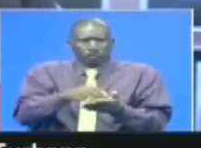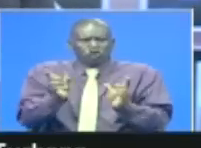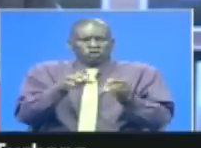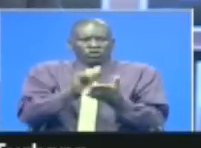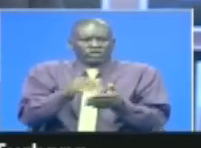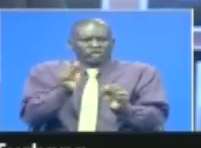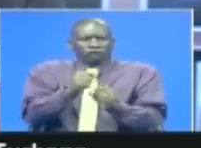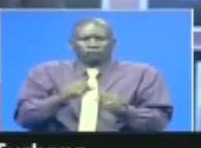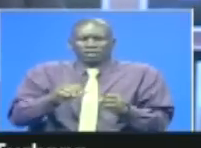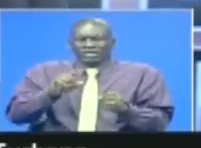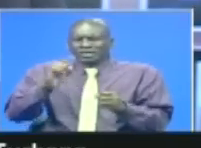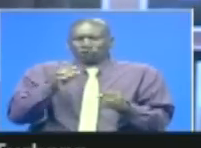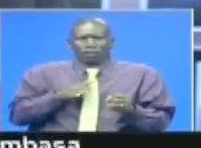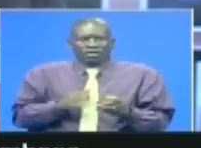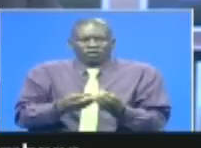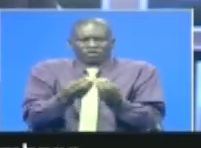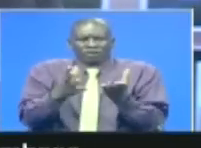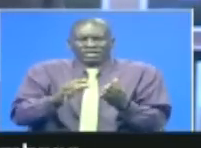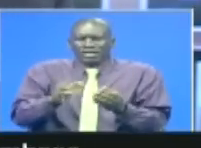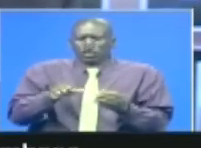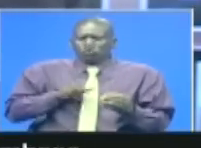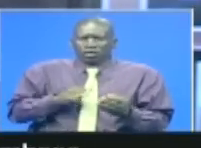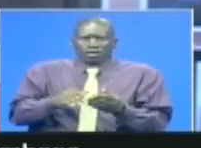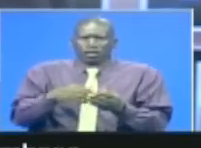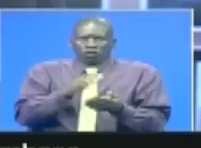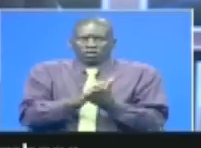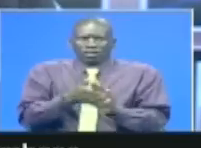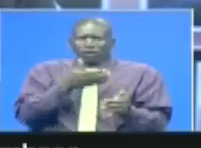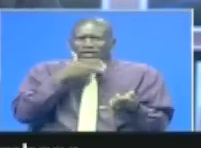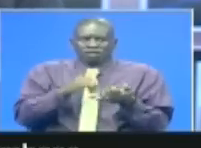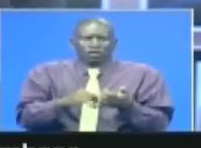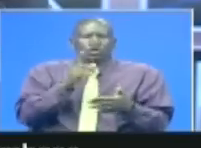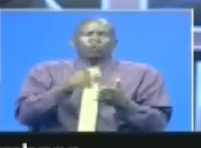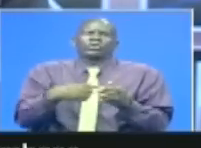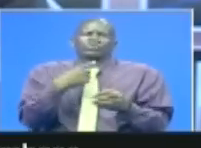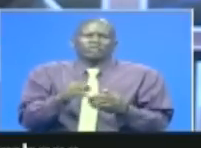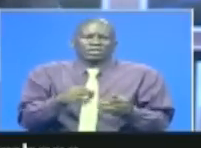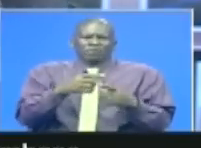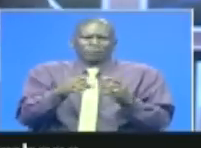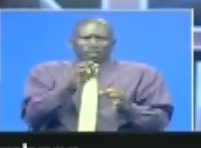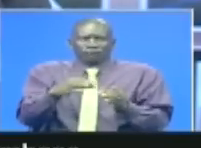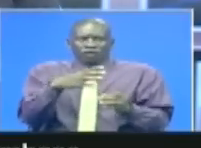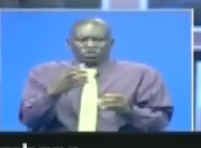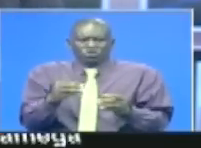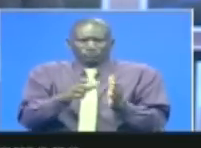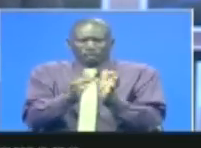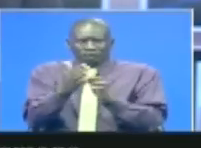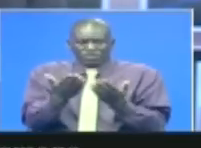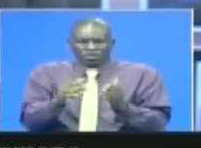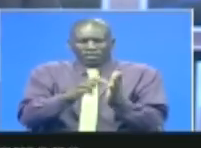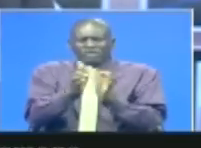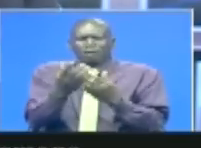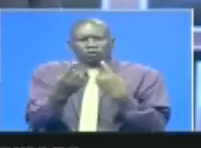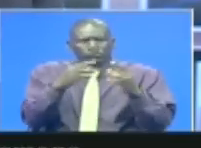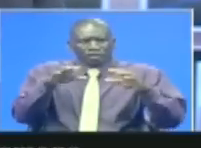can't be a single mother. There are very many single mothers and are doing very well. What you but, said... But if you go to the Bible speaks